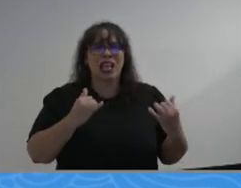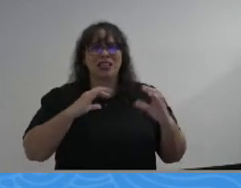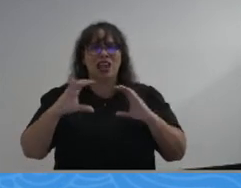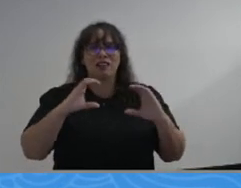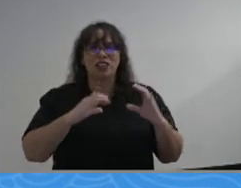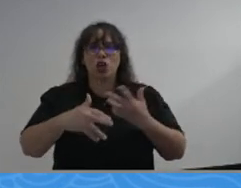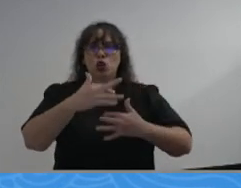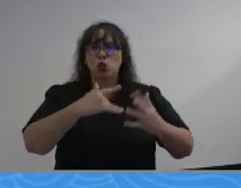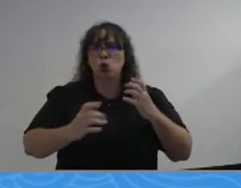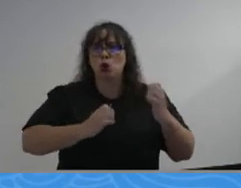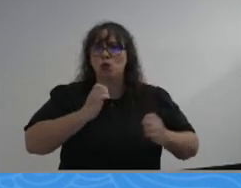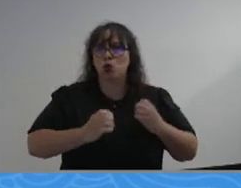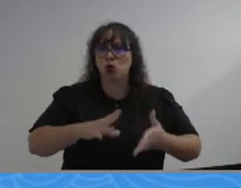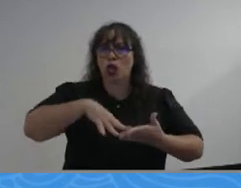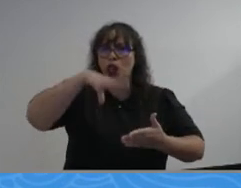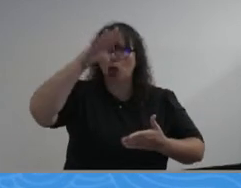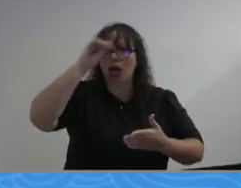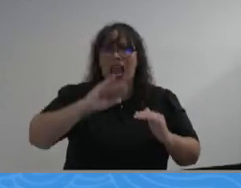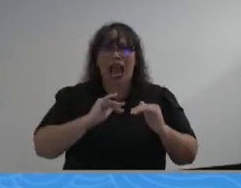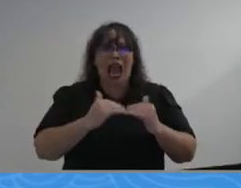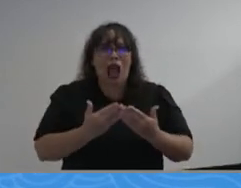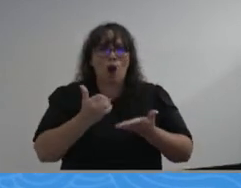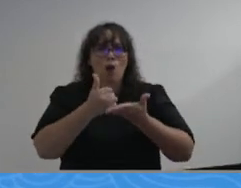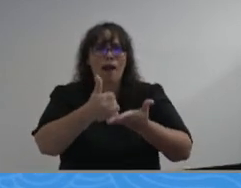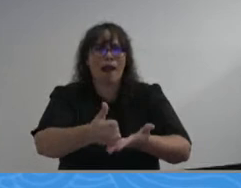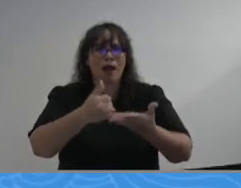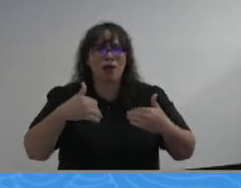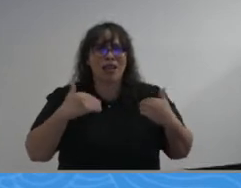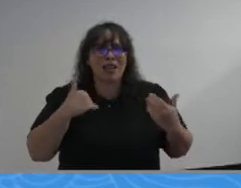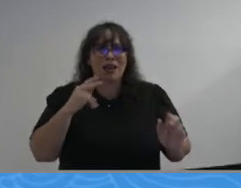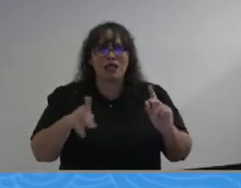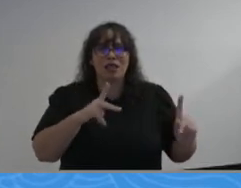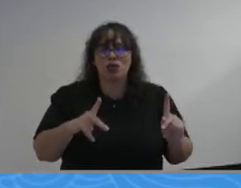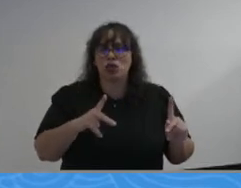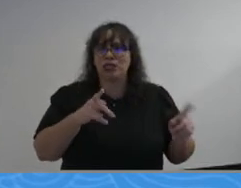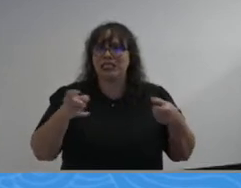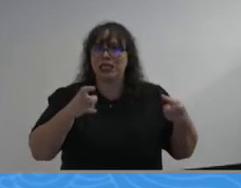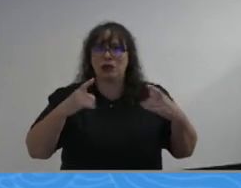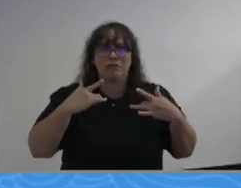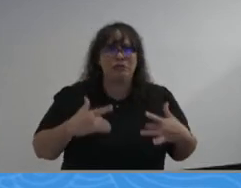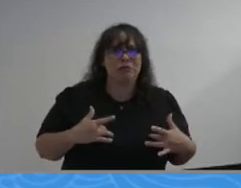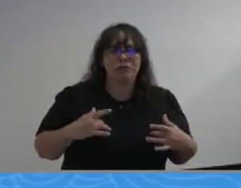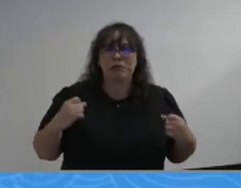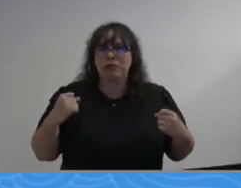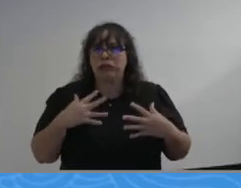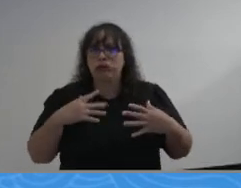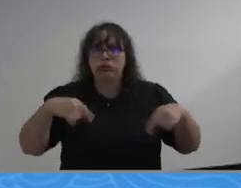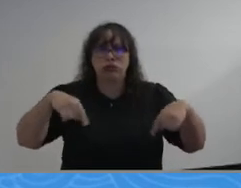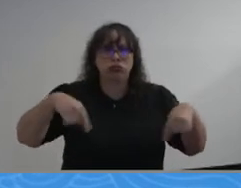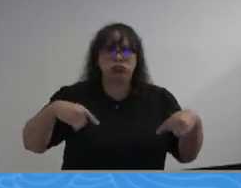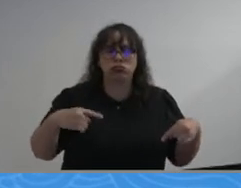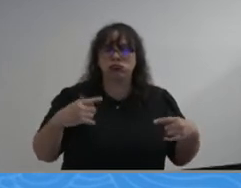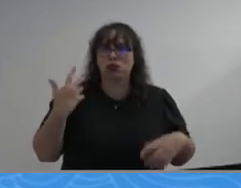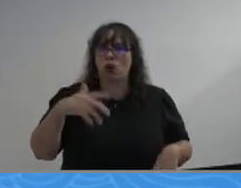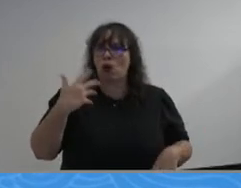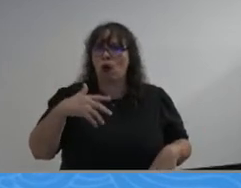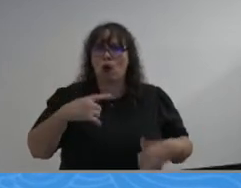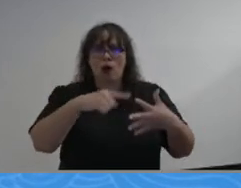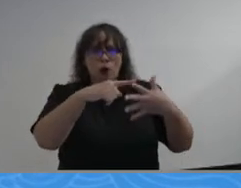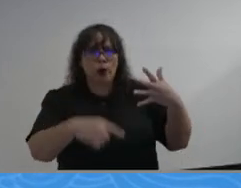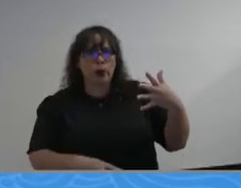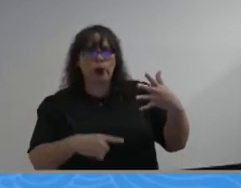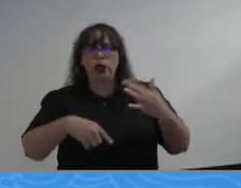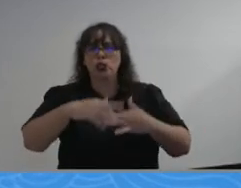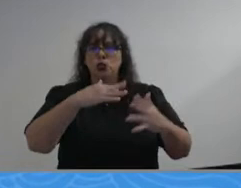people deal with depression, anxiety, uncertainty, fear, angst, and other host of kinds of